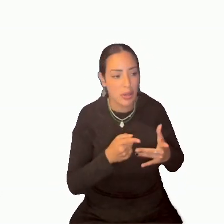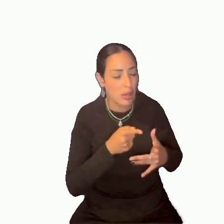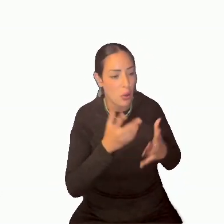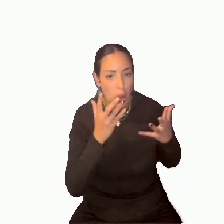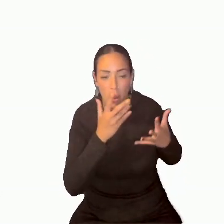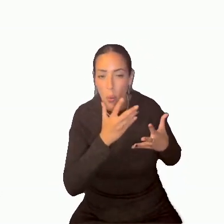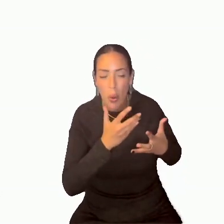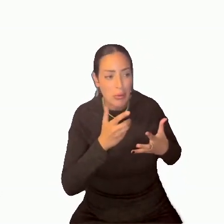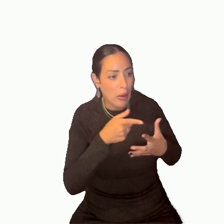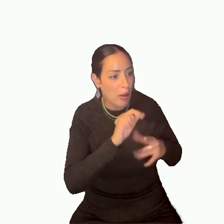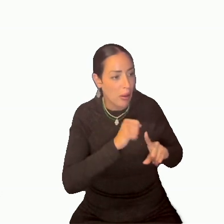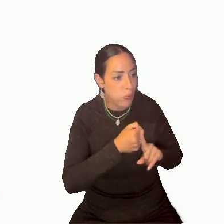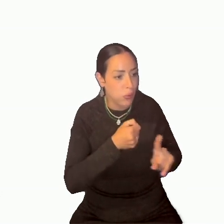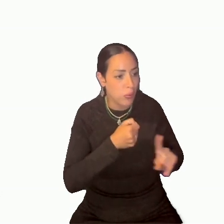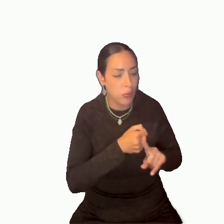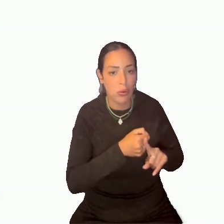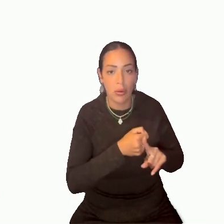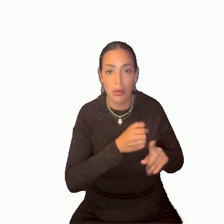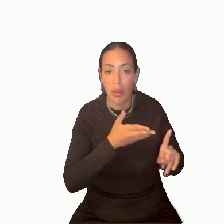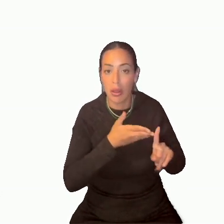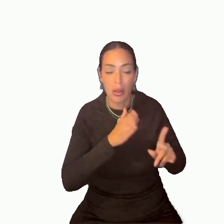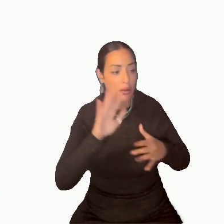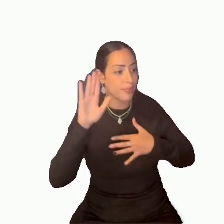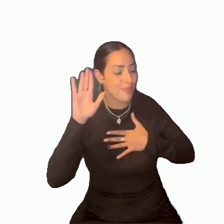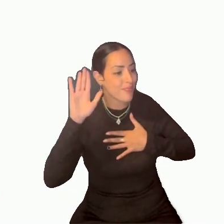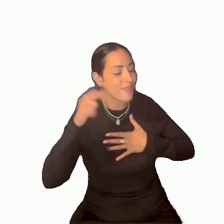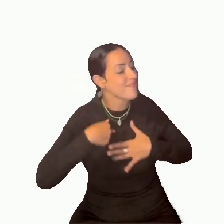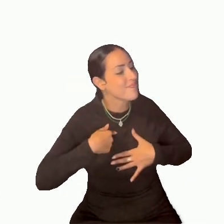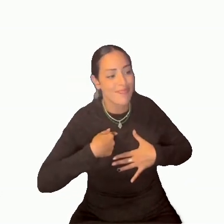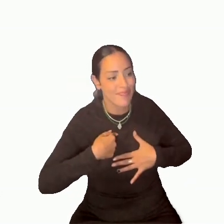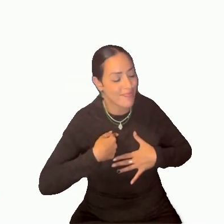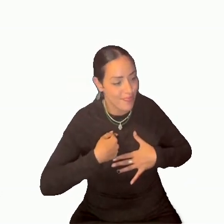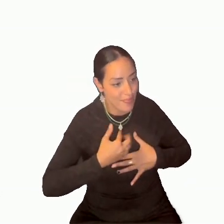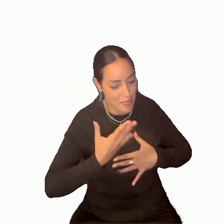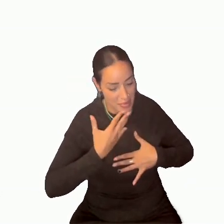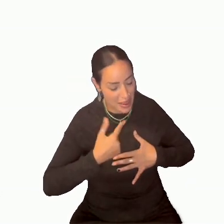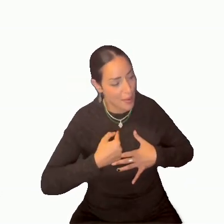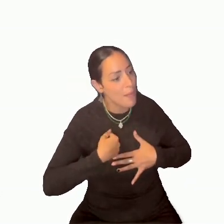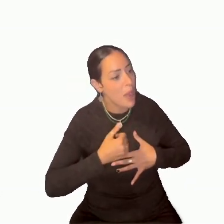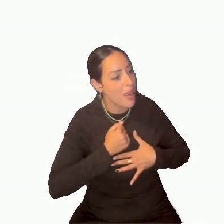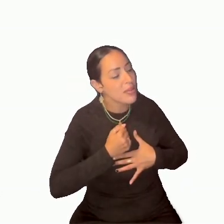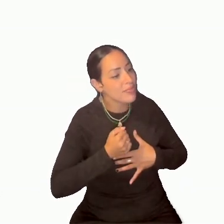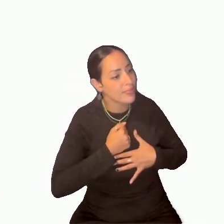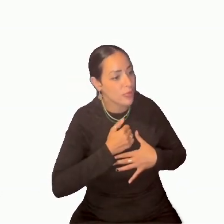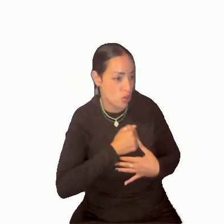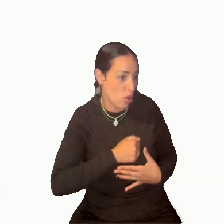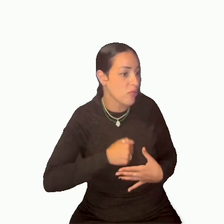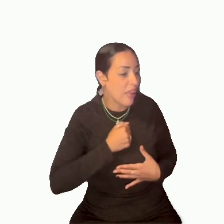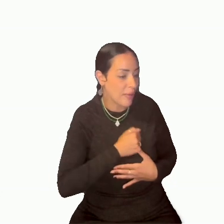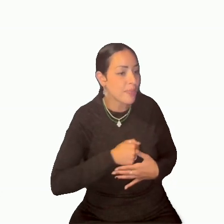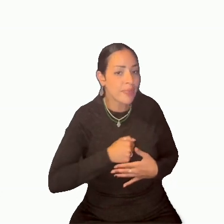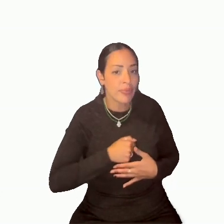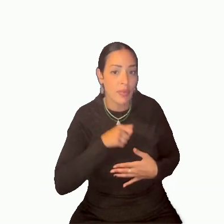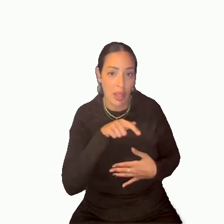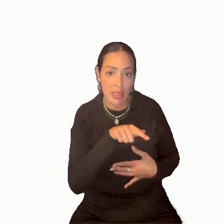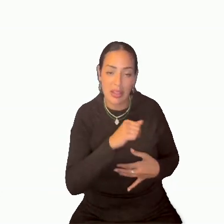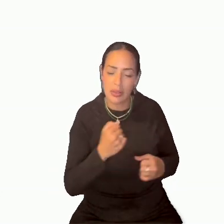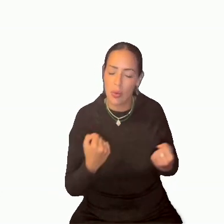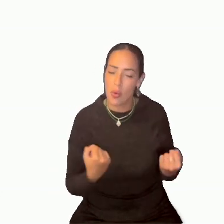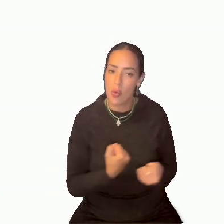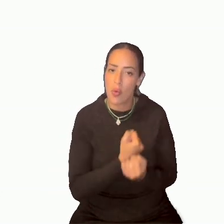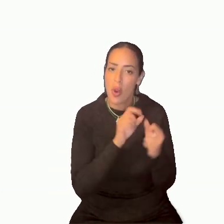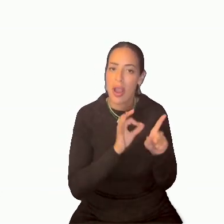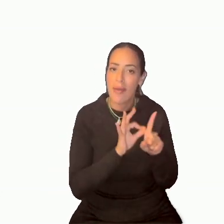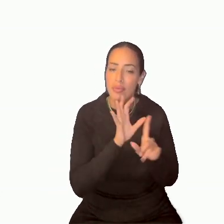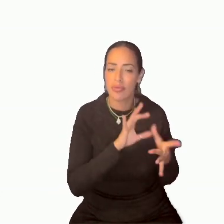impact, acknowledge this and say sorry. In most cases, this will not only repair any ruptures, it will also strengthen the relationship as